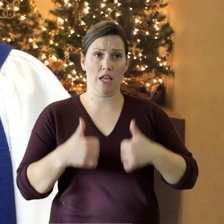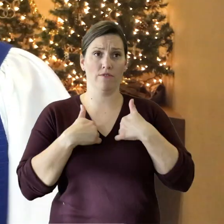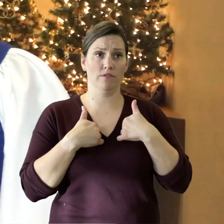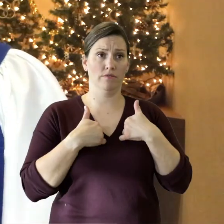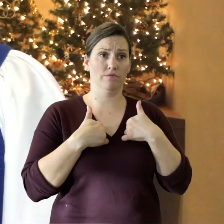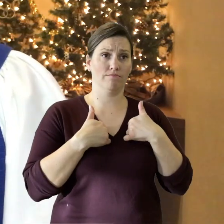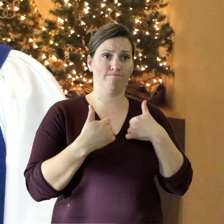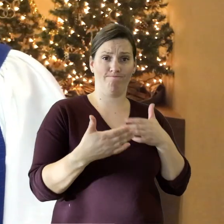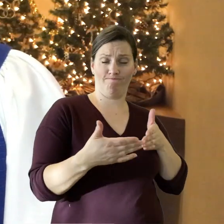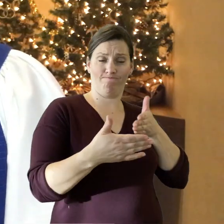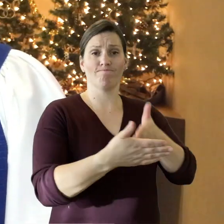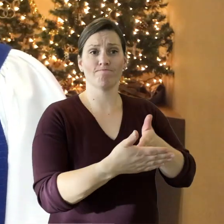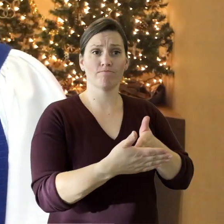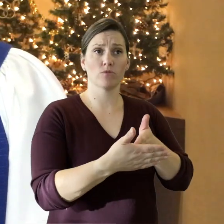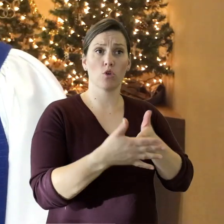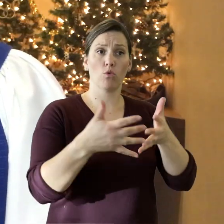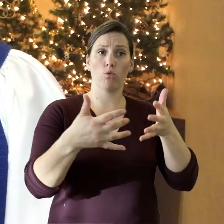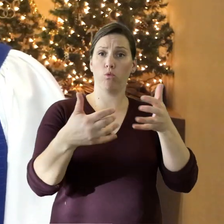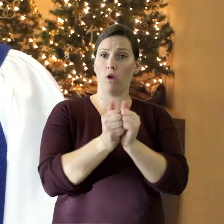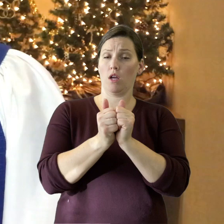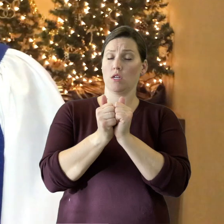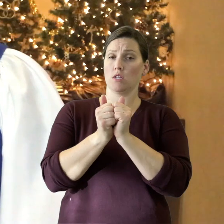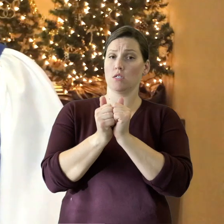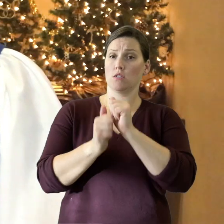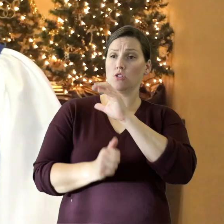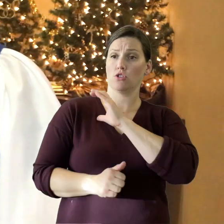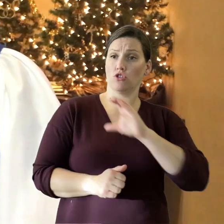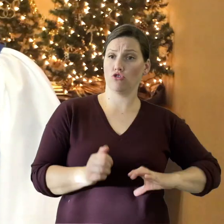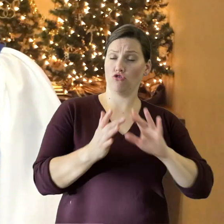life intersects with the name of Jesus.